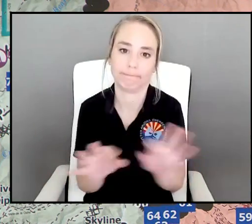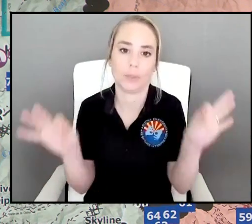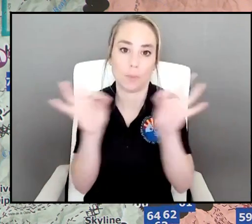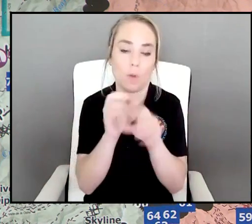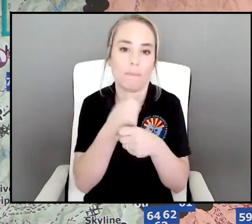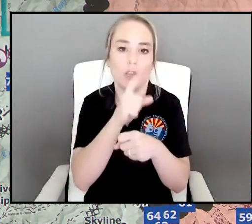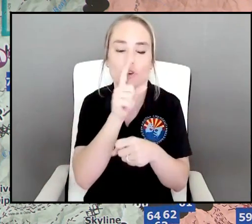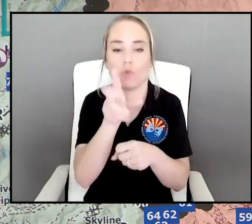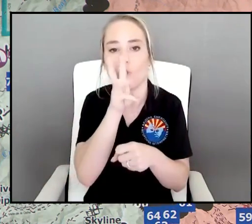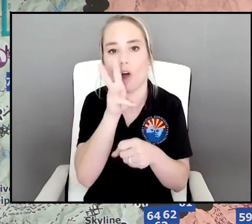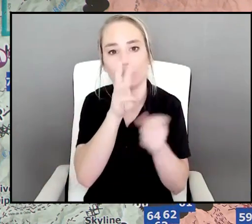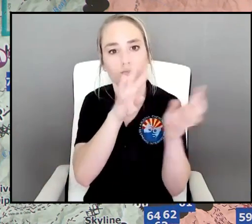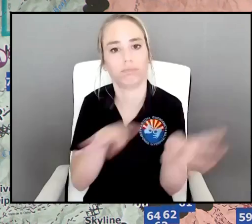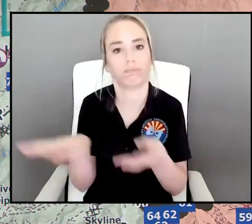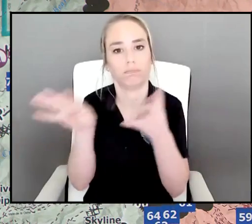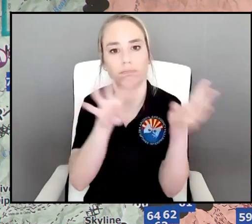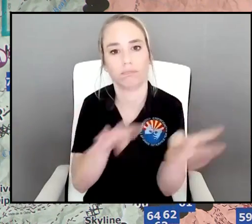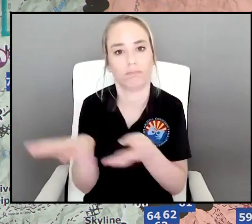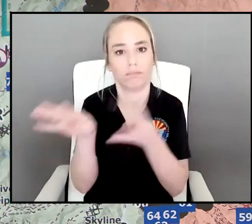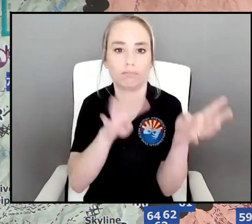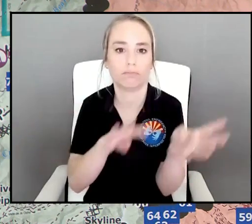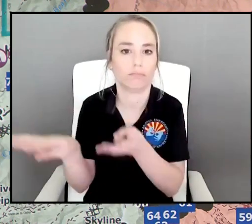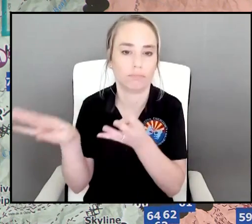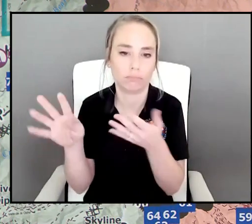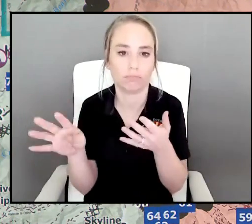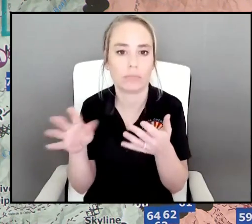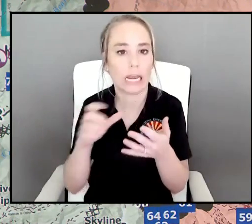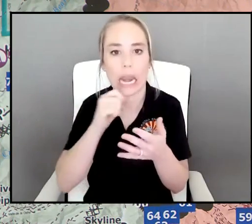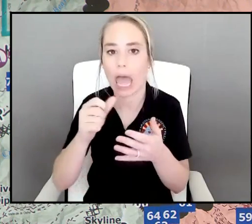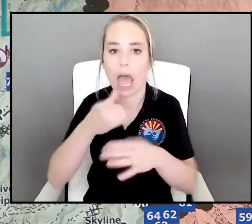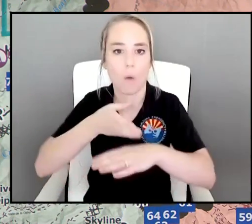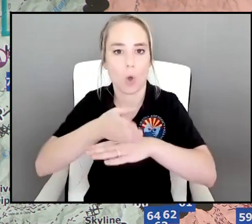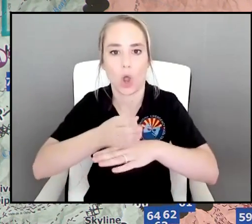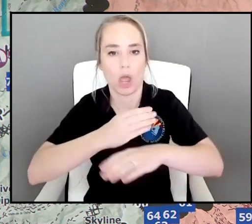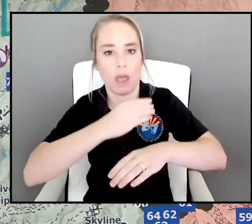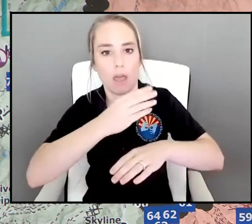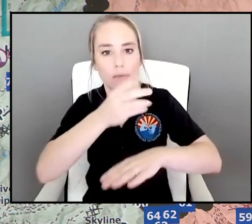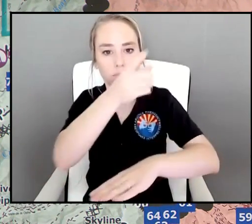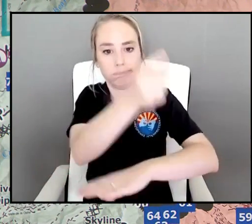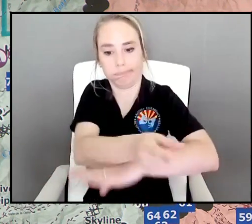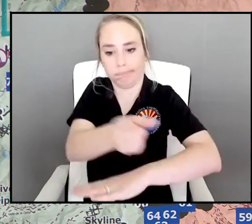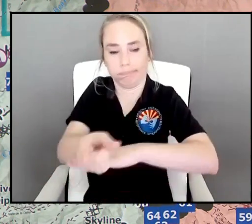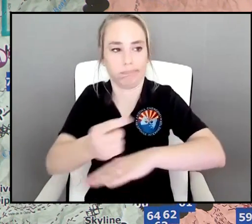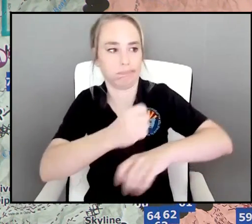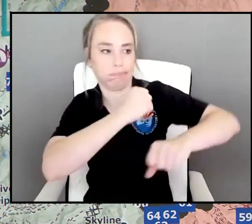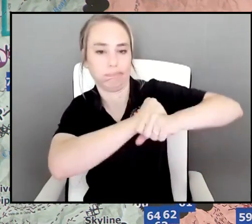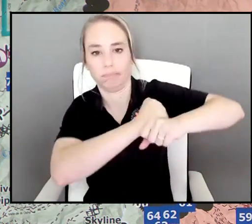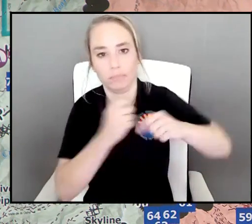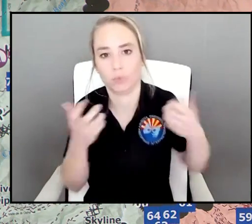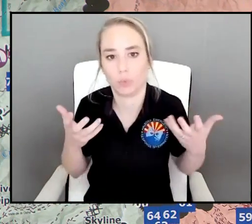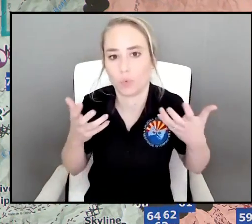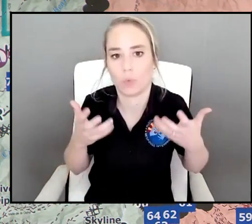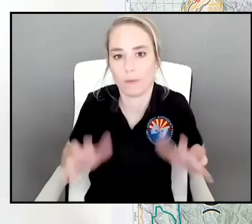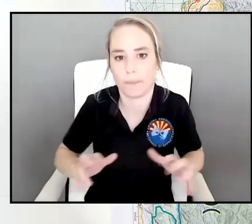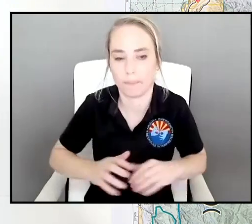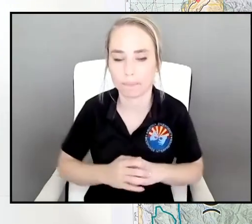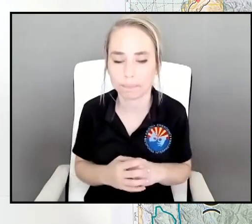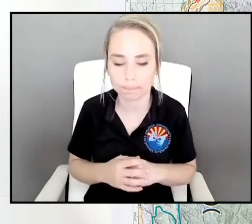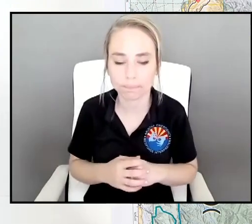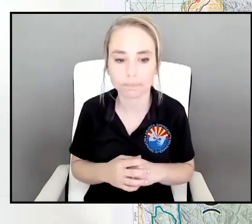channel, and there's no log jams in there that tears up any of the culverts or the infrastructure down